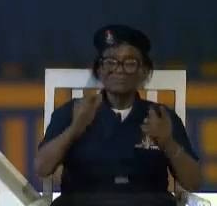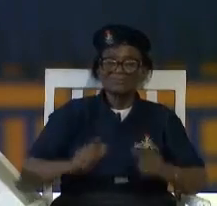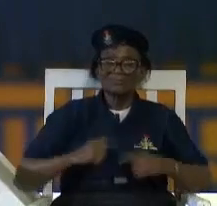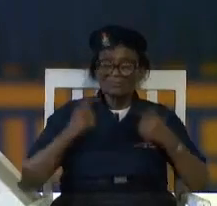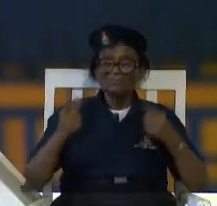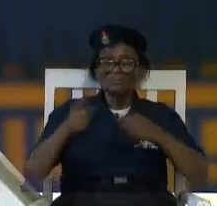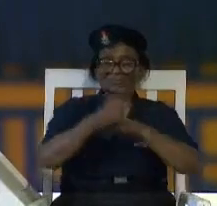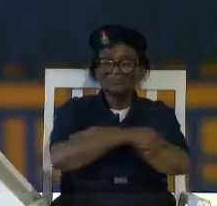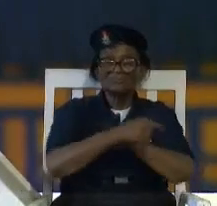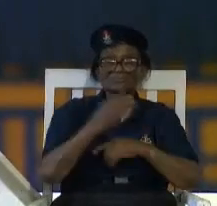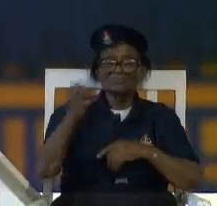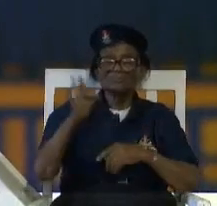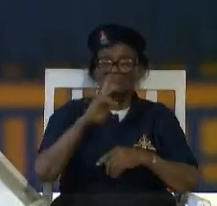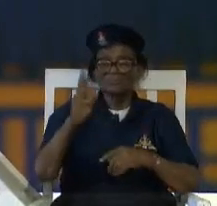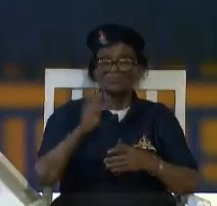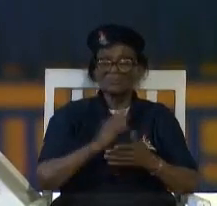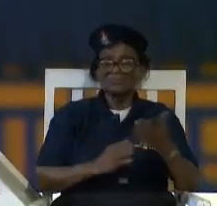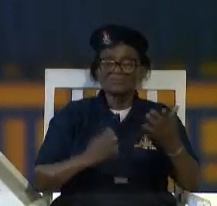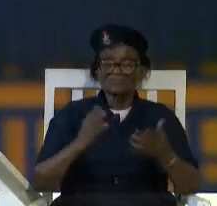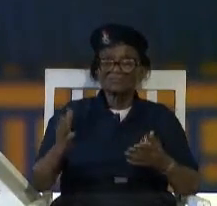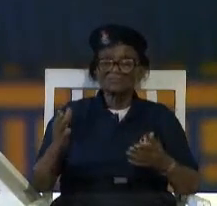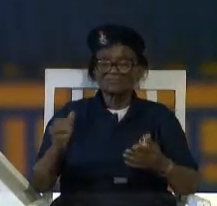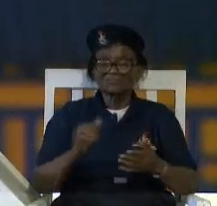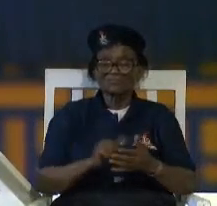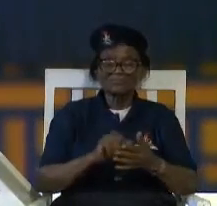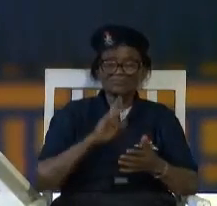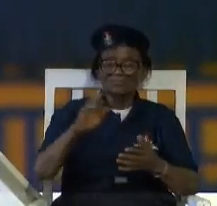There are certain things that are good,